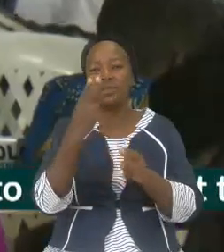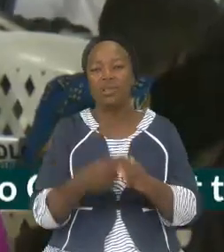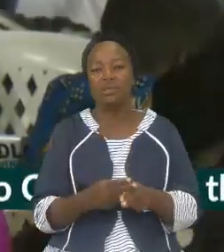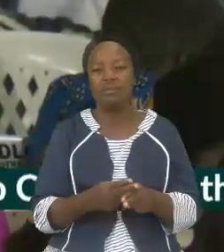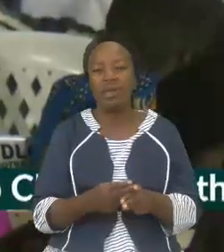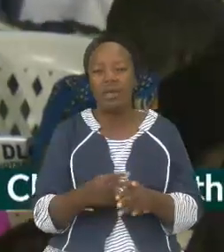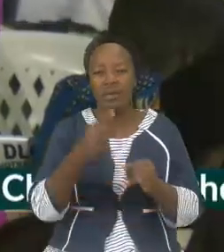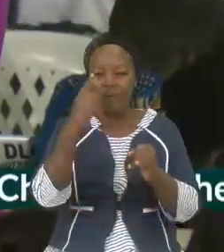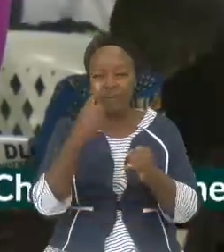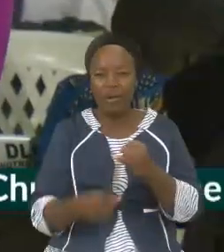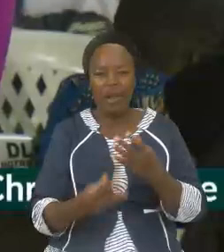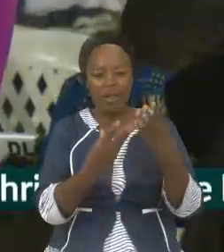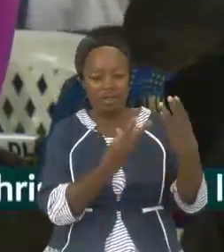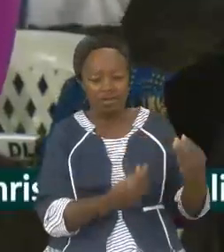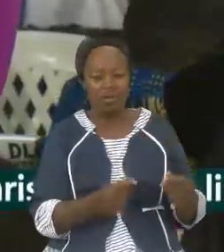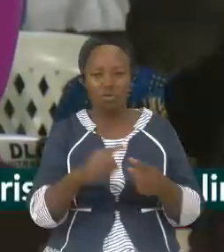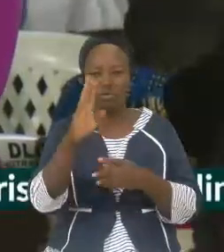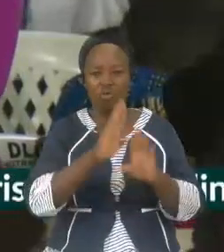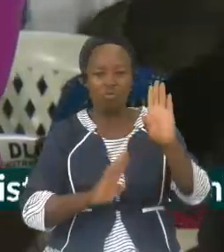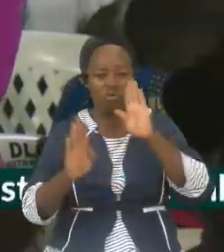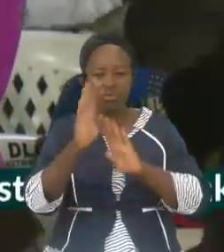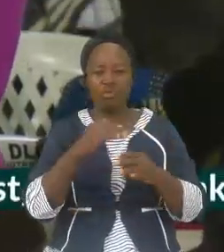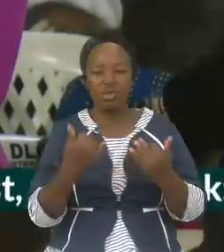Final solution to your sorrow tonight.